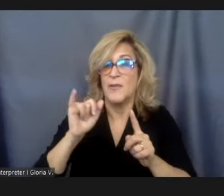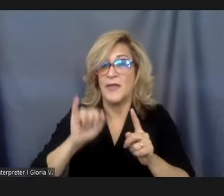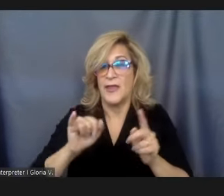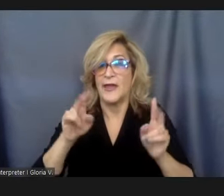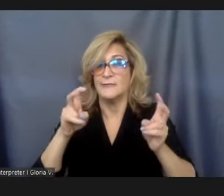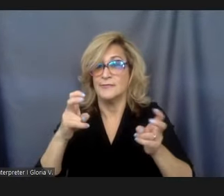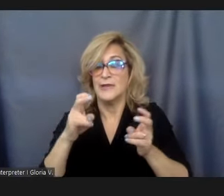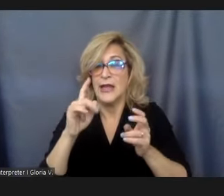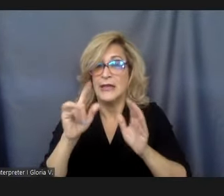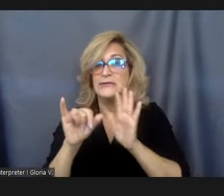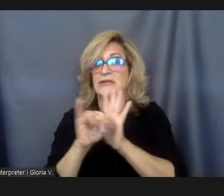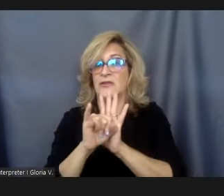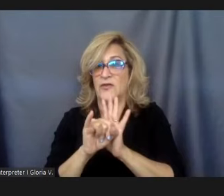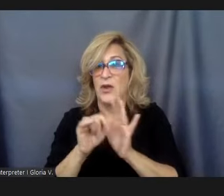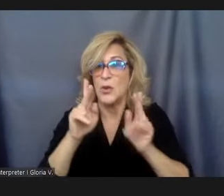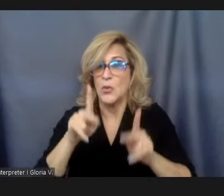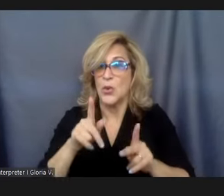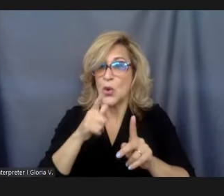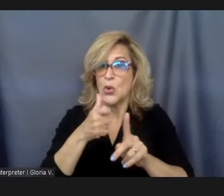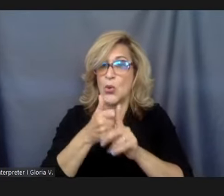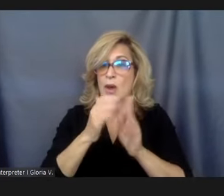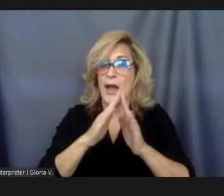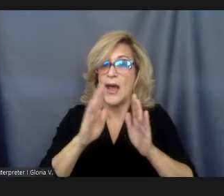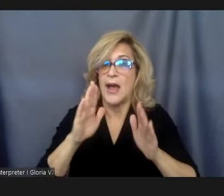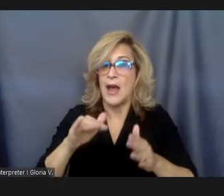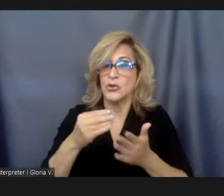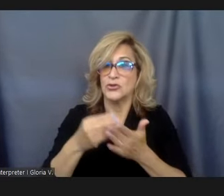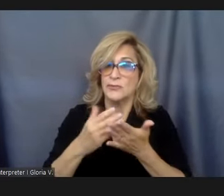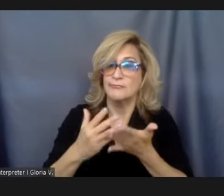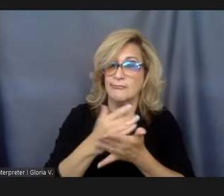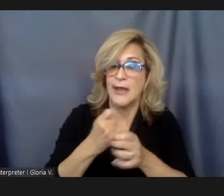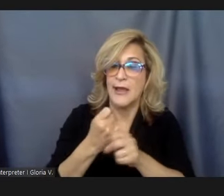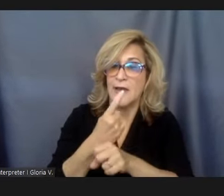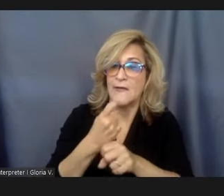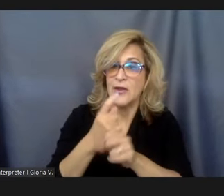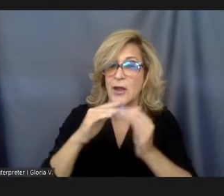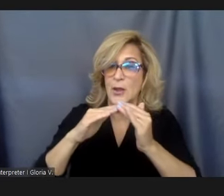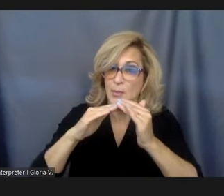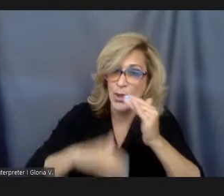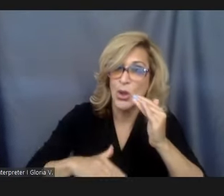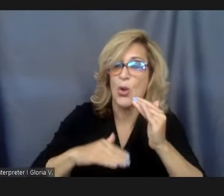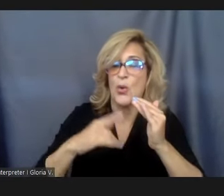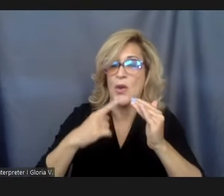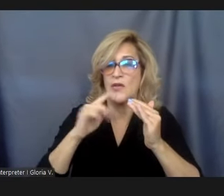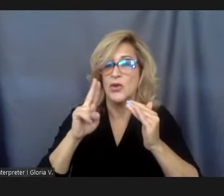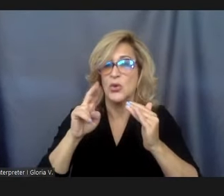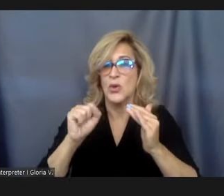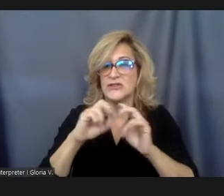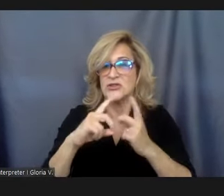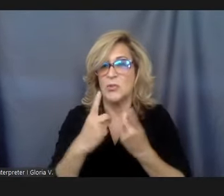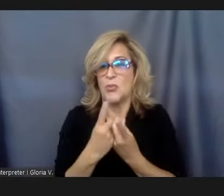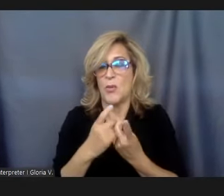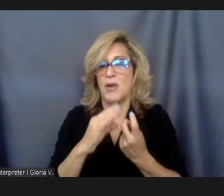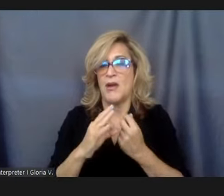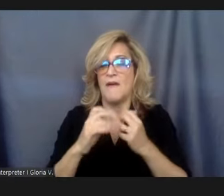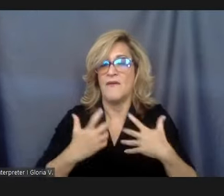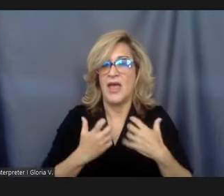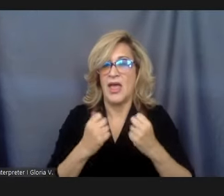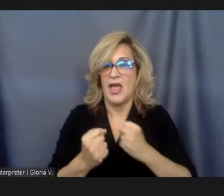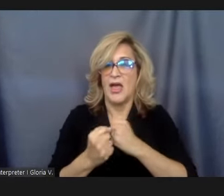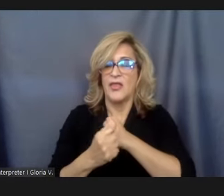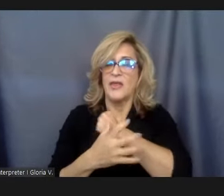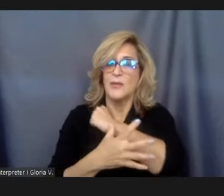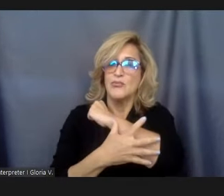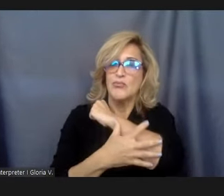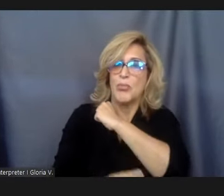Administration as a person whose household income is at or below the U.S. Department of Health and Human Services poverty guidelines. For a family of